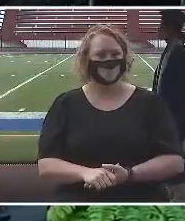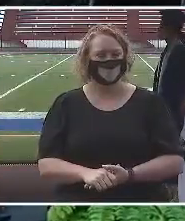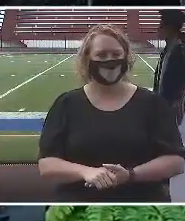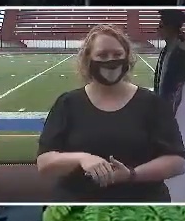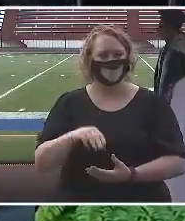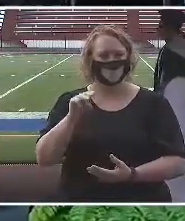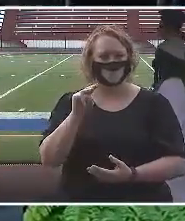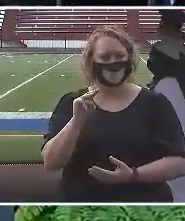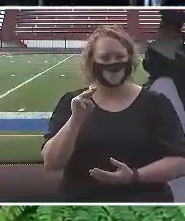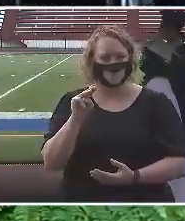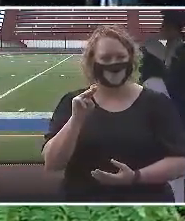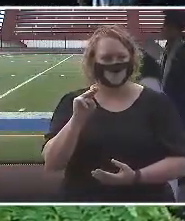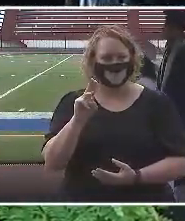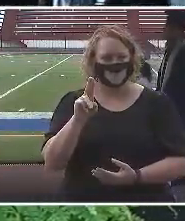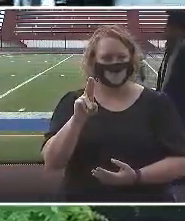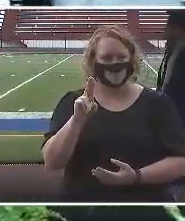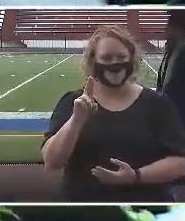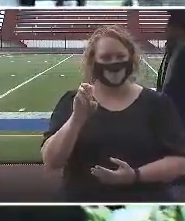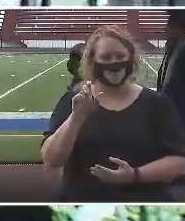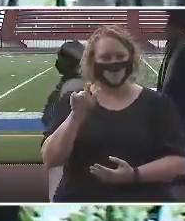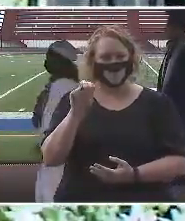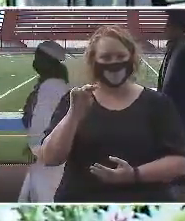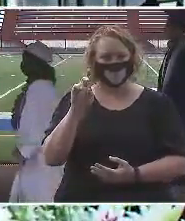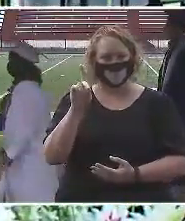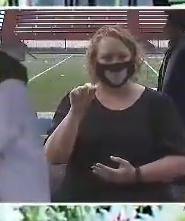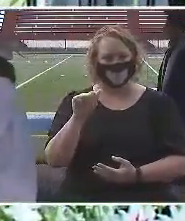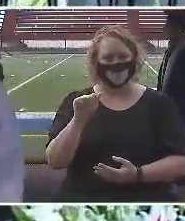Melinda Yukich.